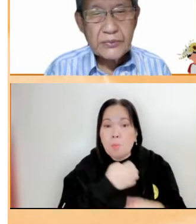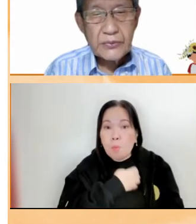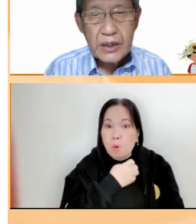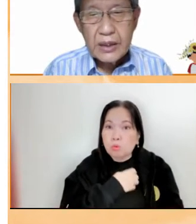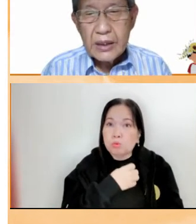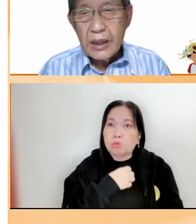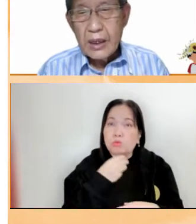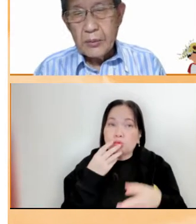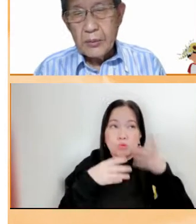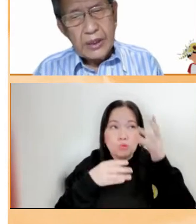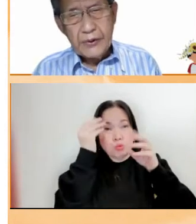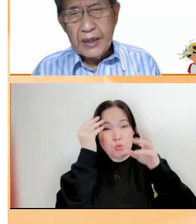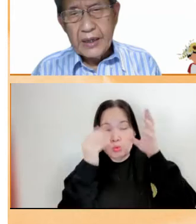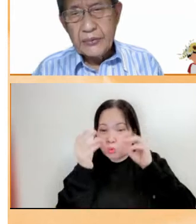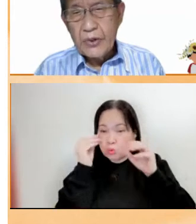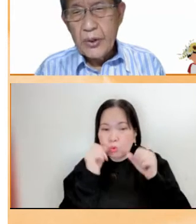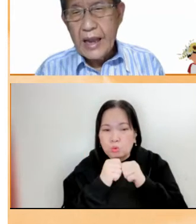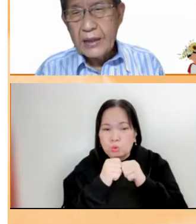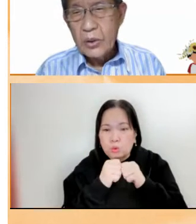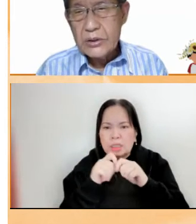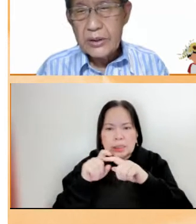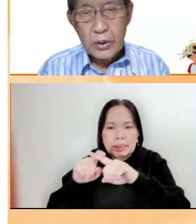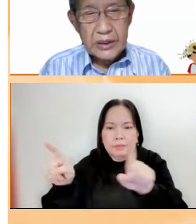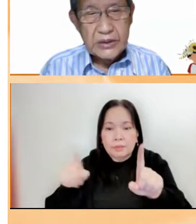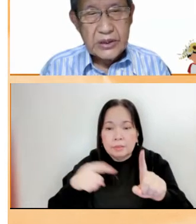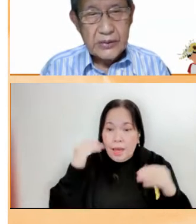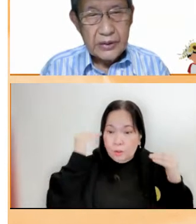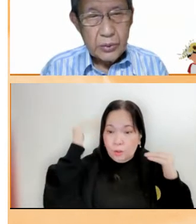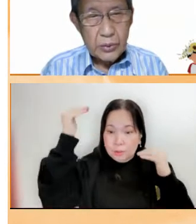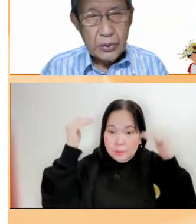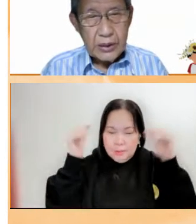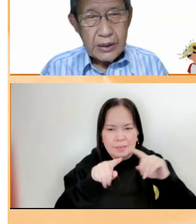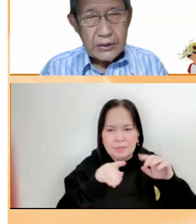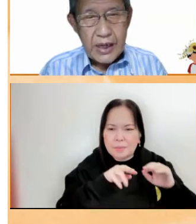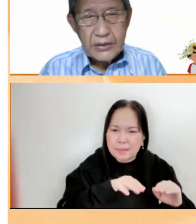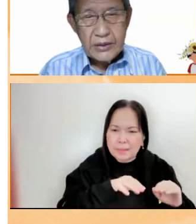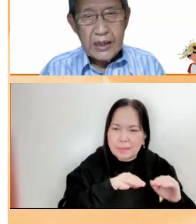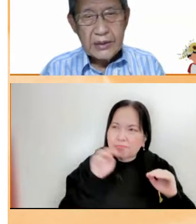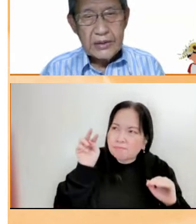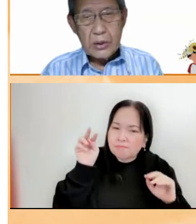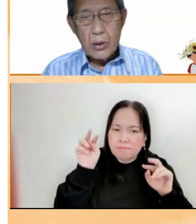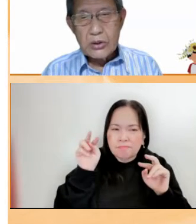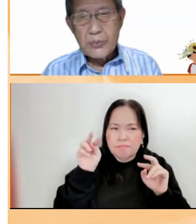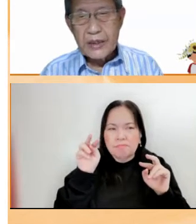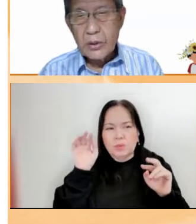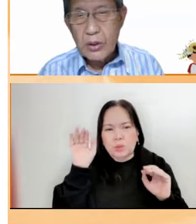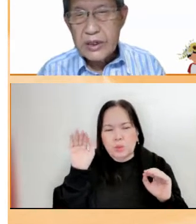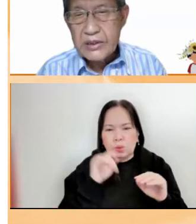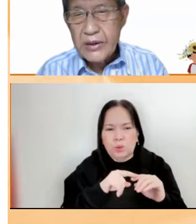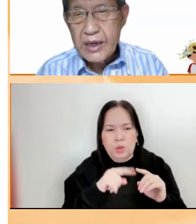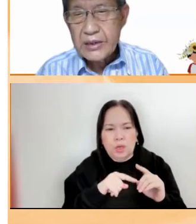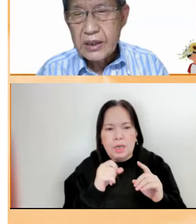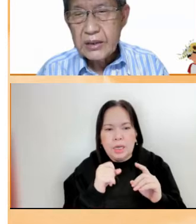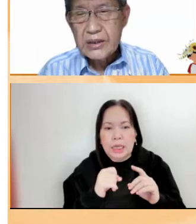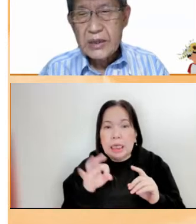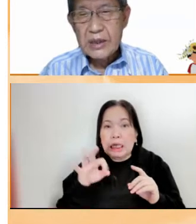experiences different from the way adults and older children do. Changes caused by toxic